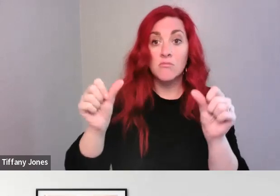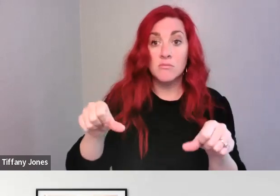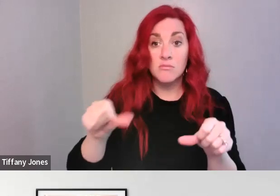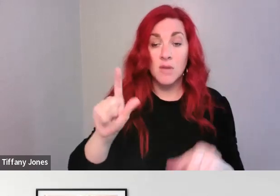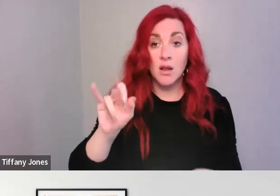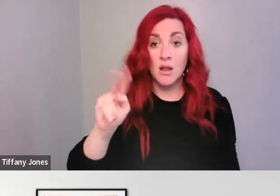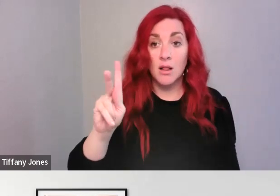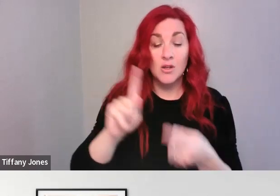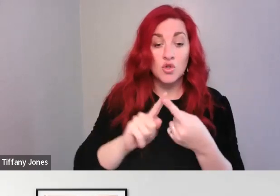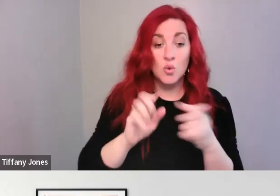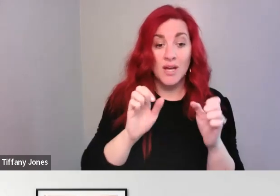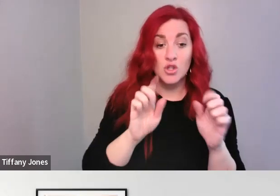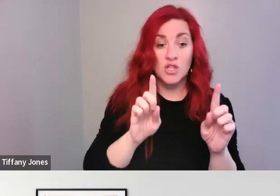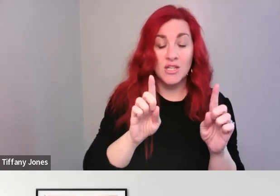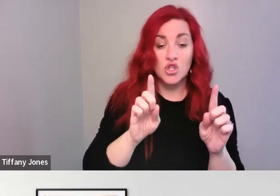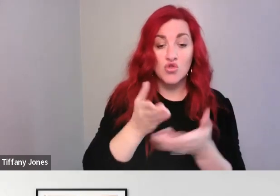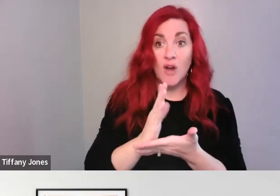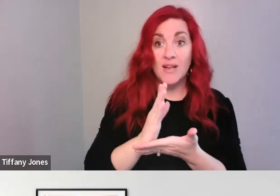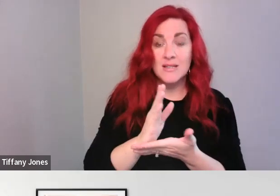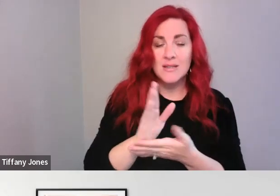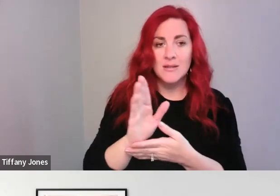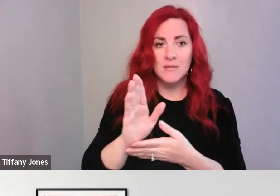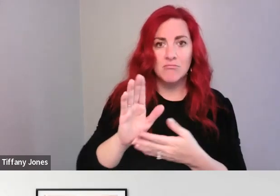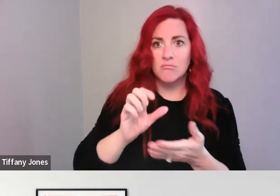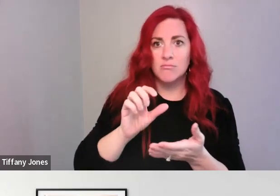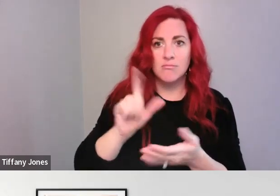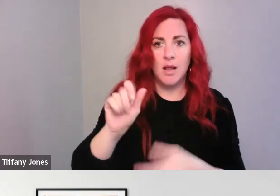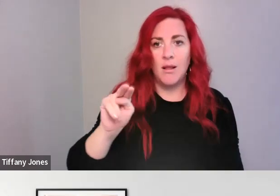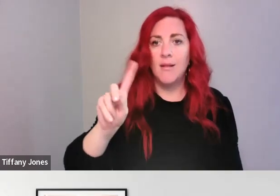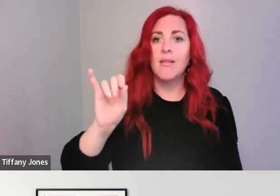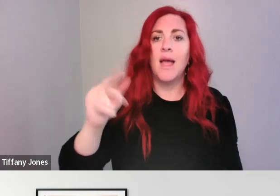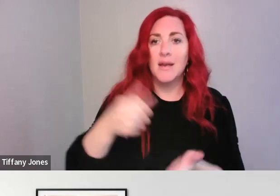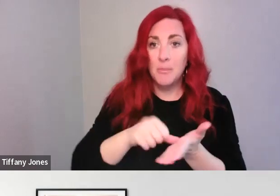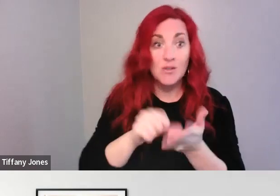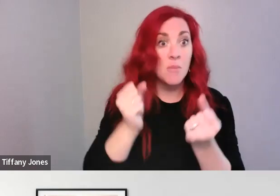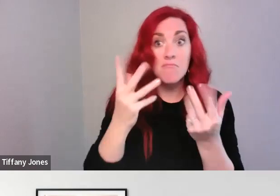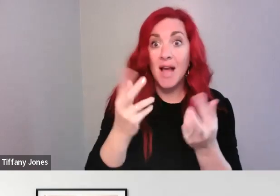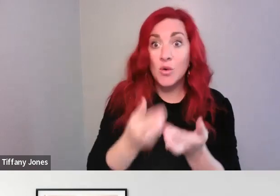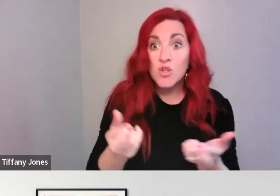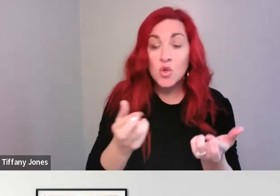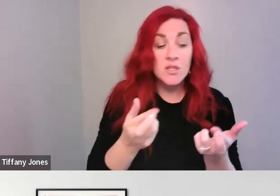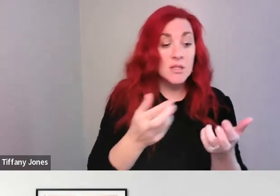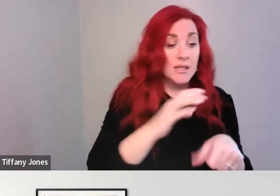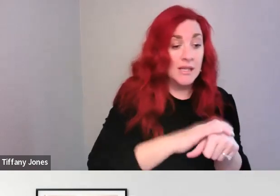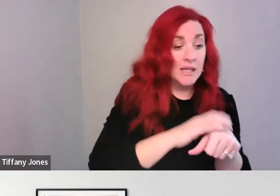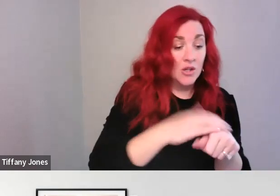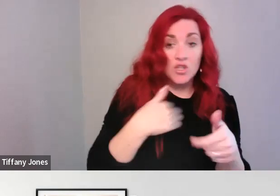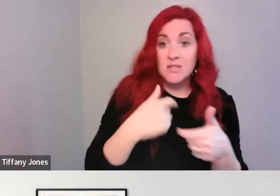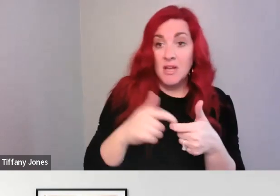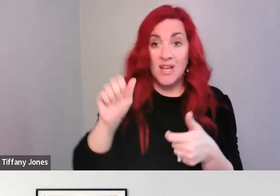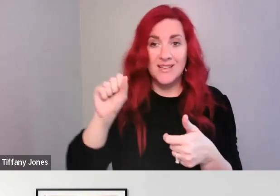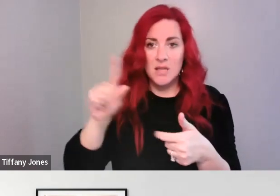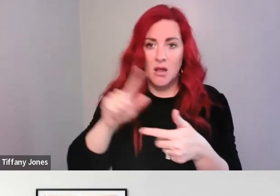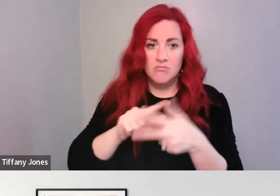education rights landing page, which has a bunch of resources in English, Spanish, and ASL, like I said. Unfortunately, they're